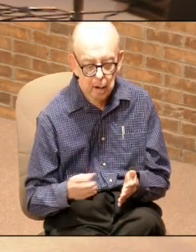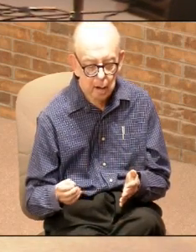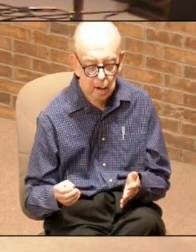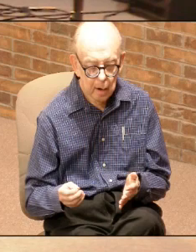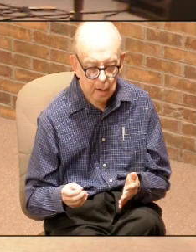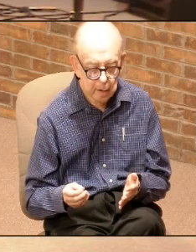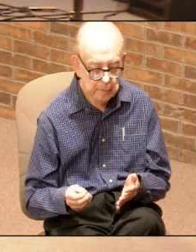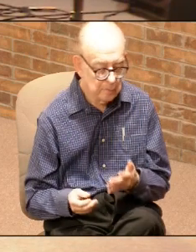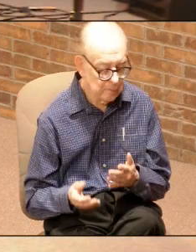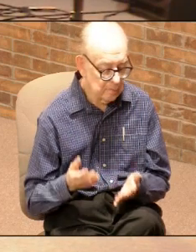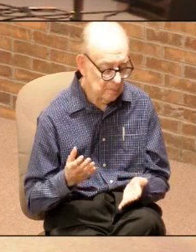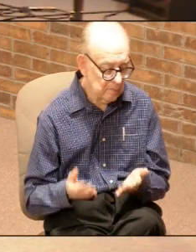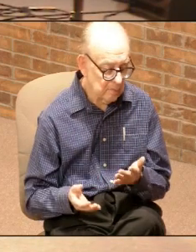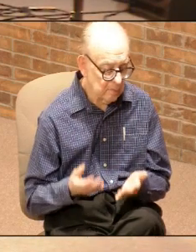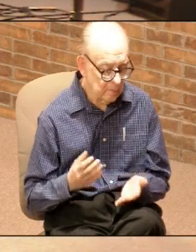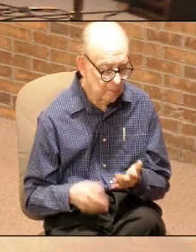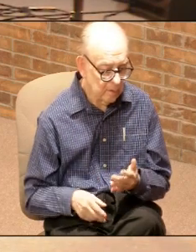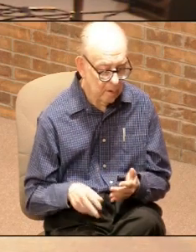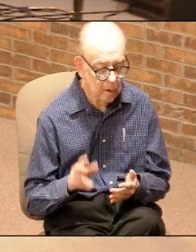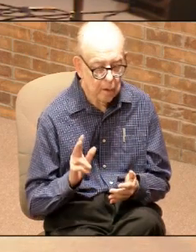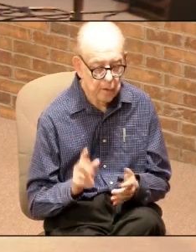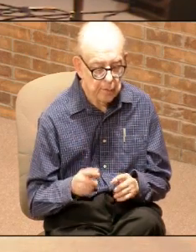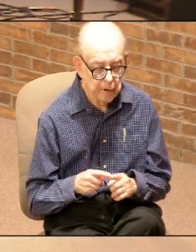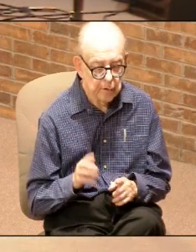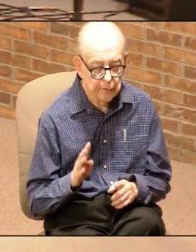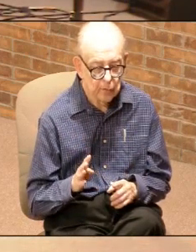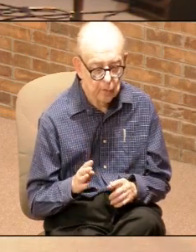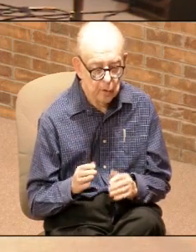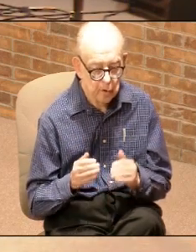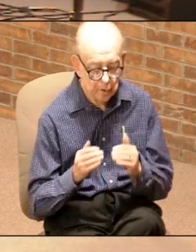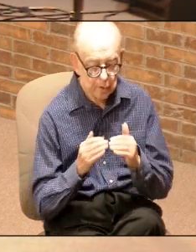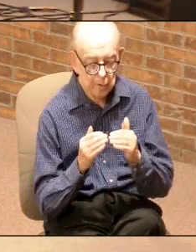And it was probably about 3 to 4 stories high.